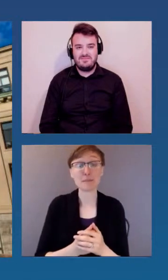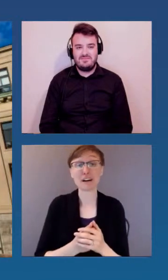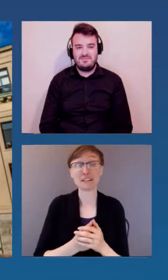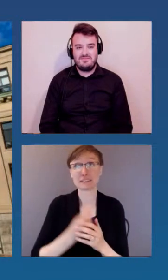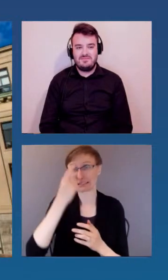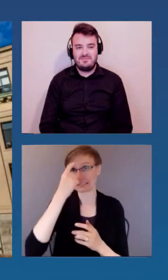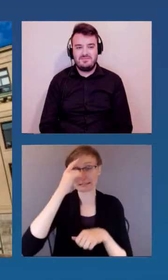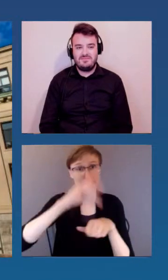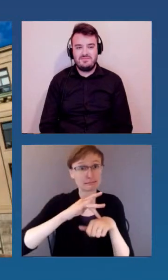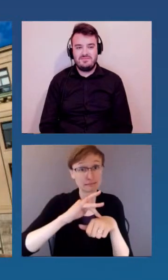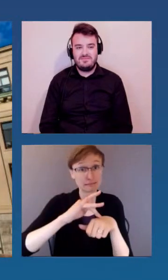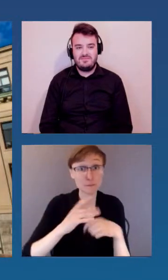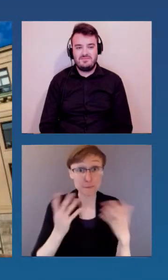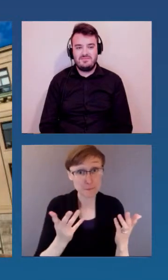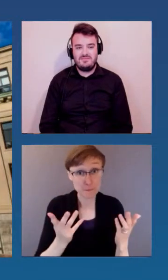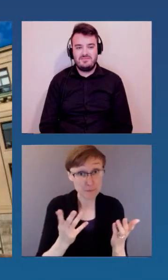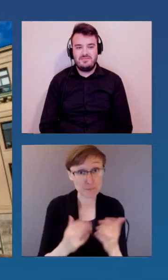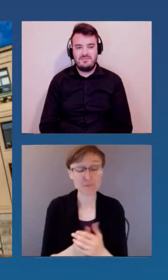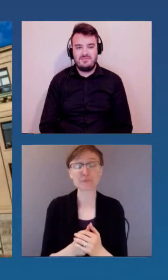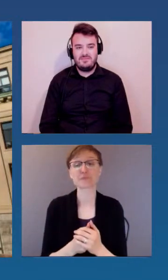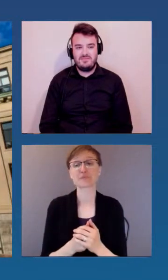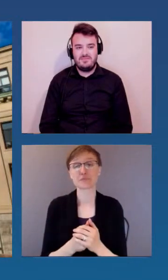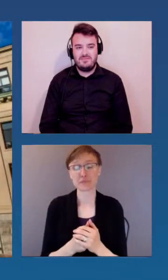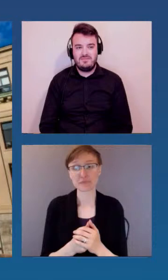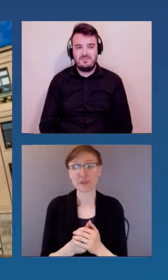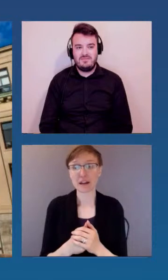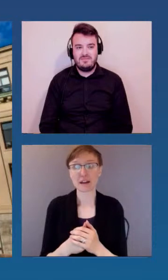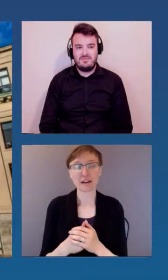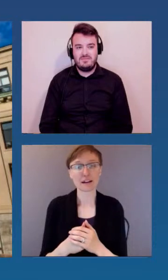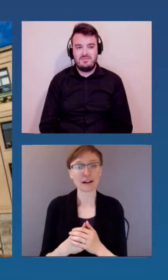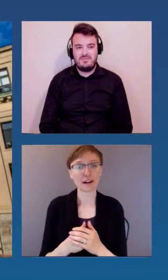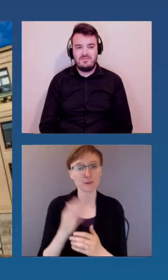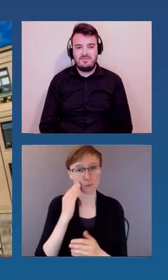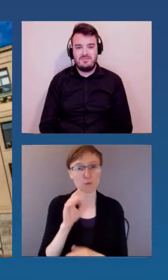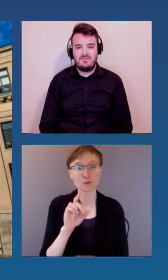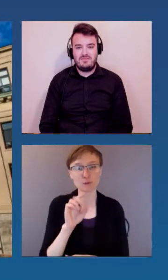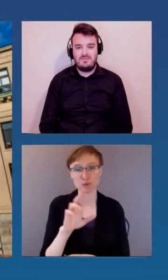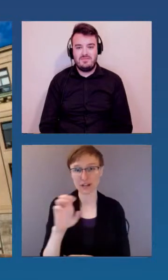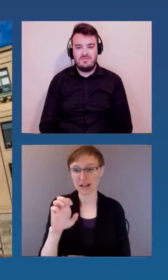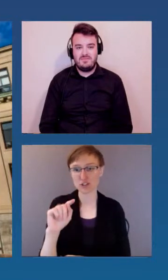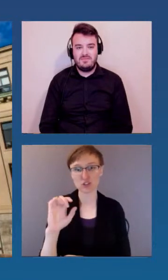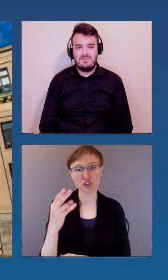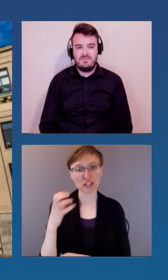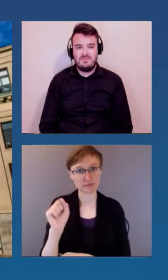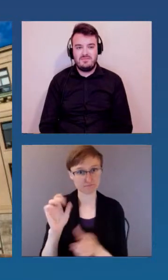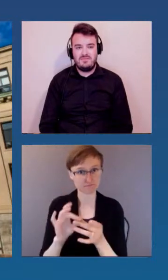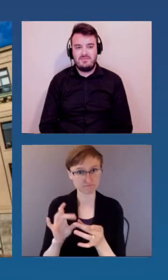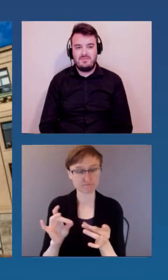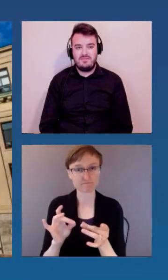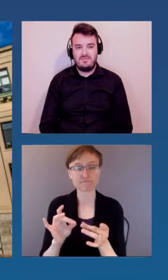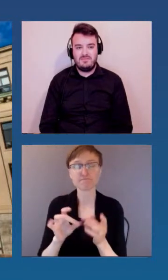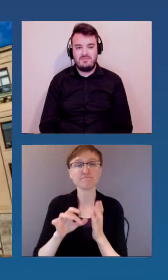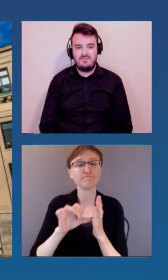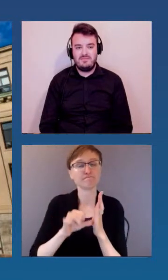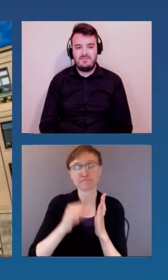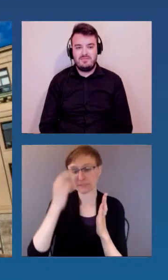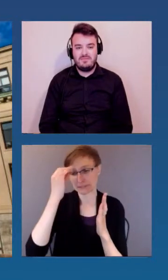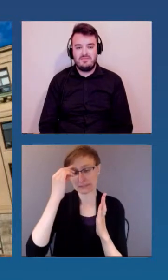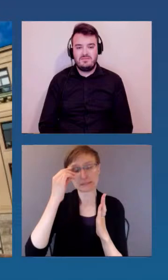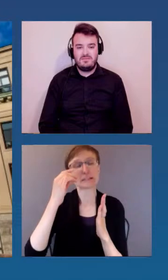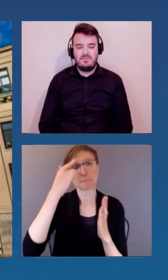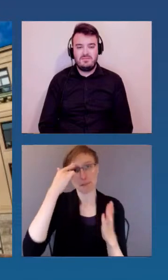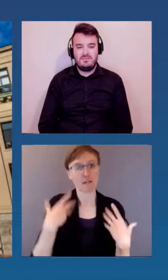in the 5 days of the week. And we'll have around 1,000 students in residence. So again, we will encourage